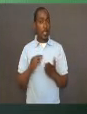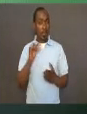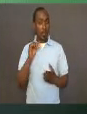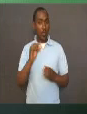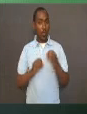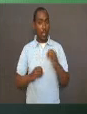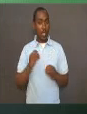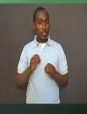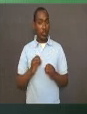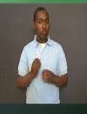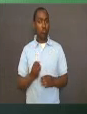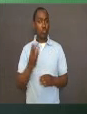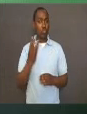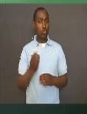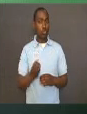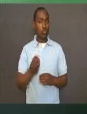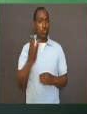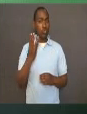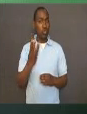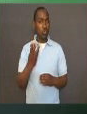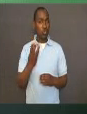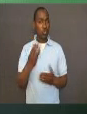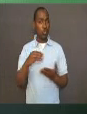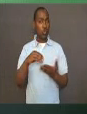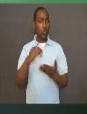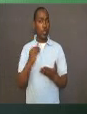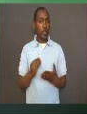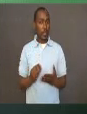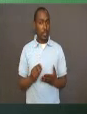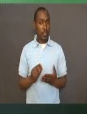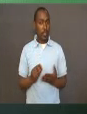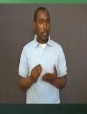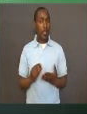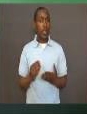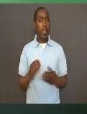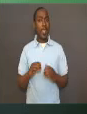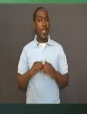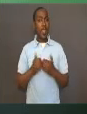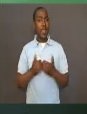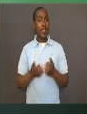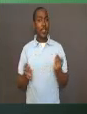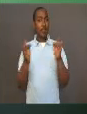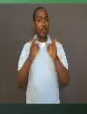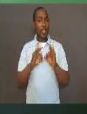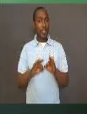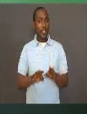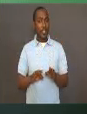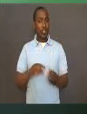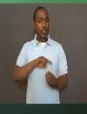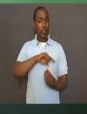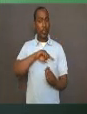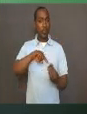more and more about microorganisms and how they are important to